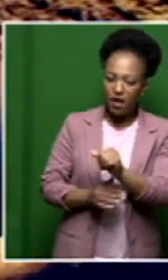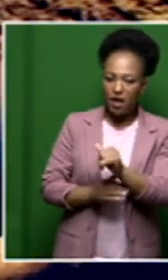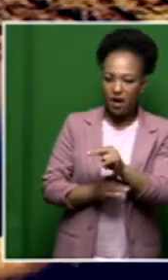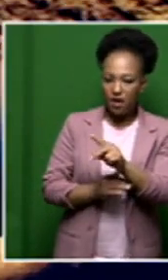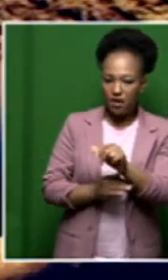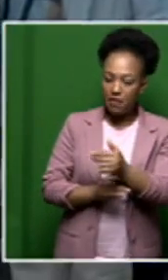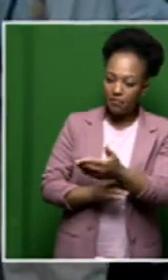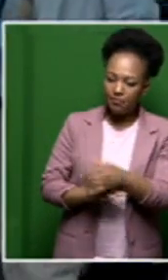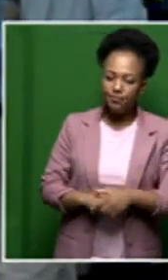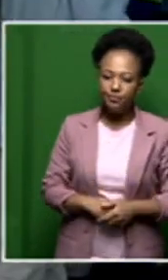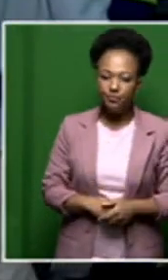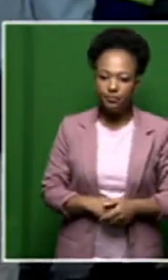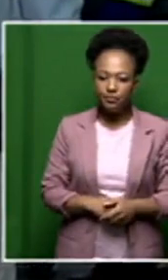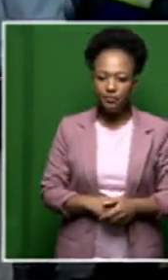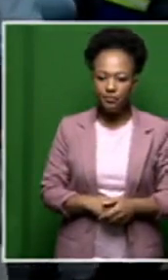Ayanda.